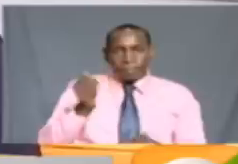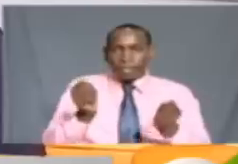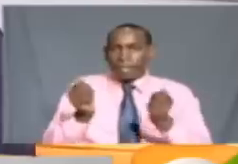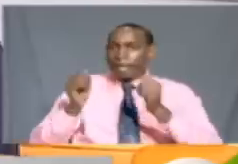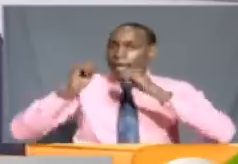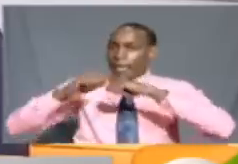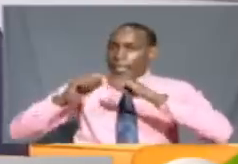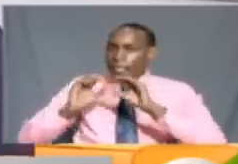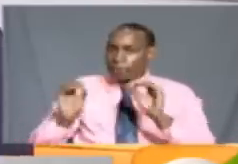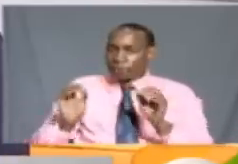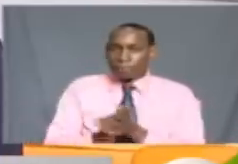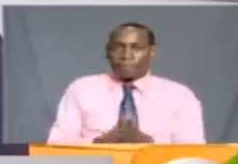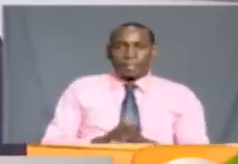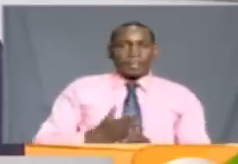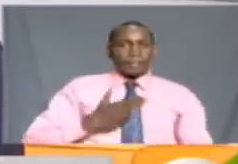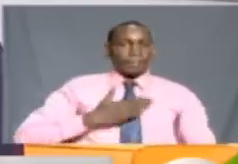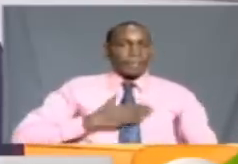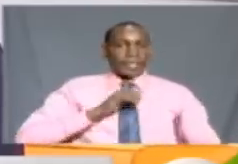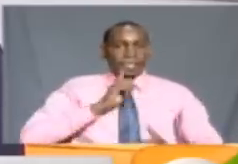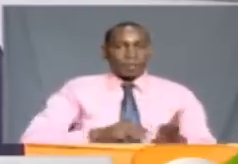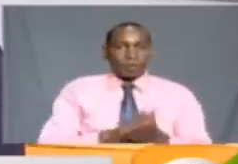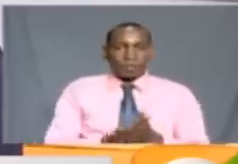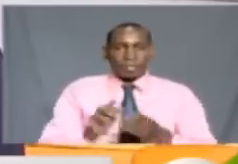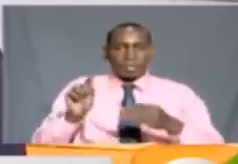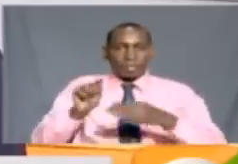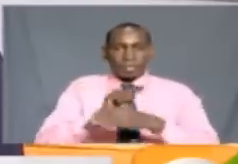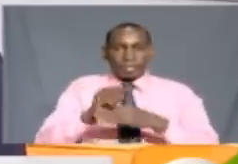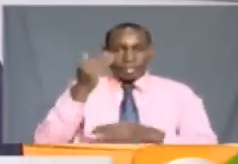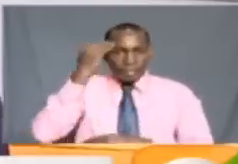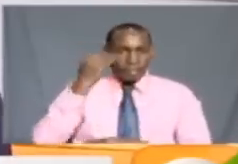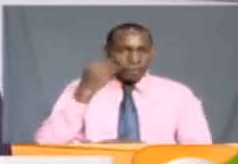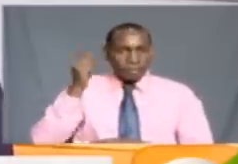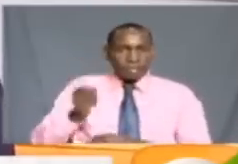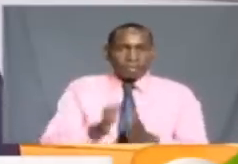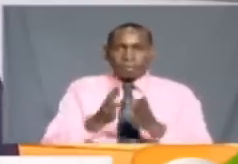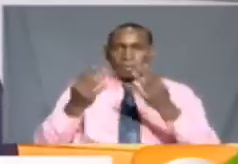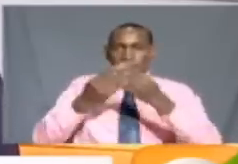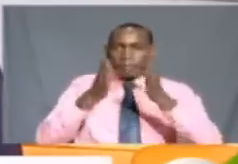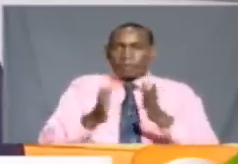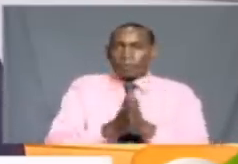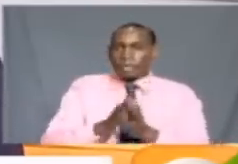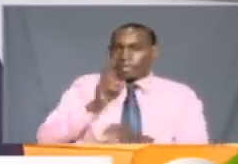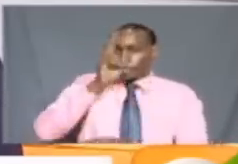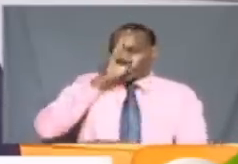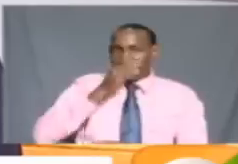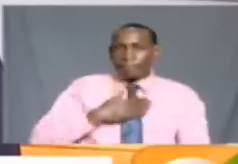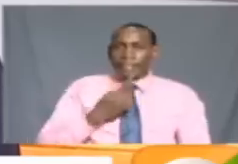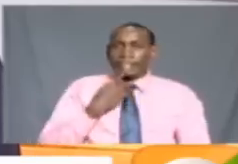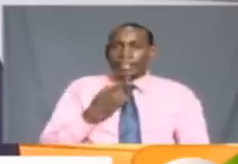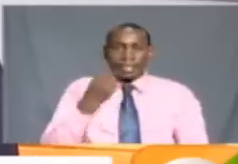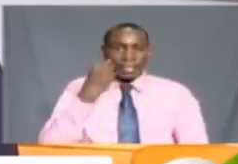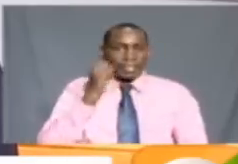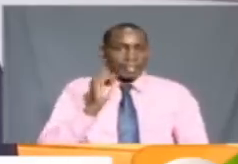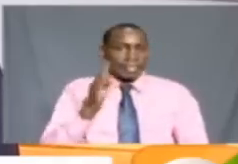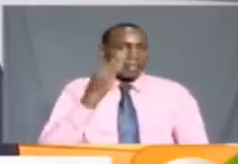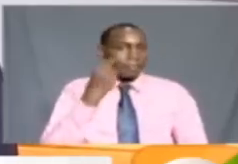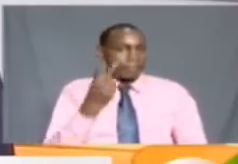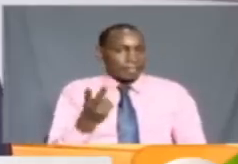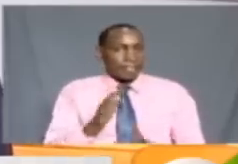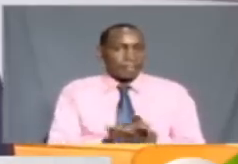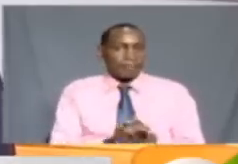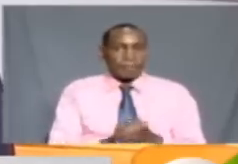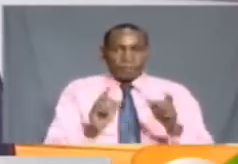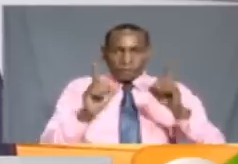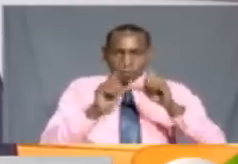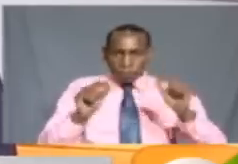agree. I say this, I train magistrates, prosecutors, and the police, and I tell them, if you look at the